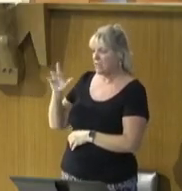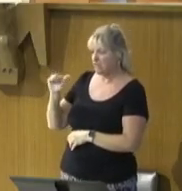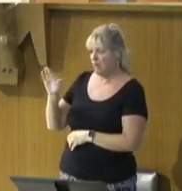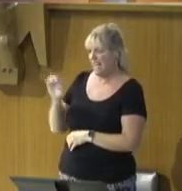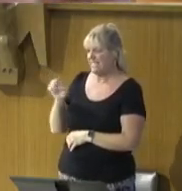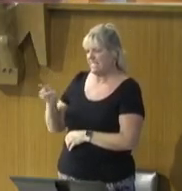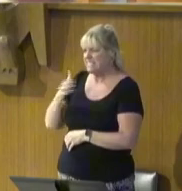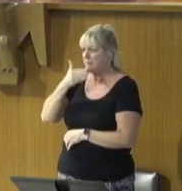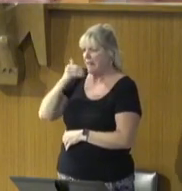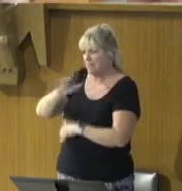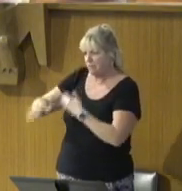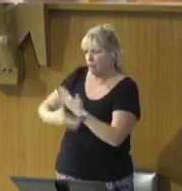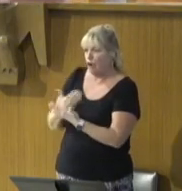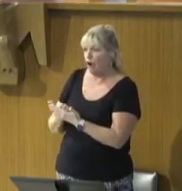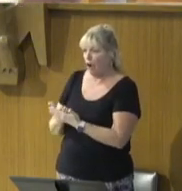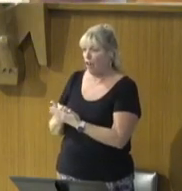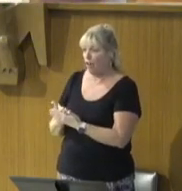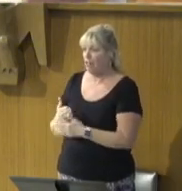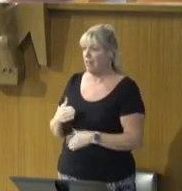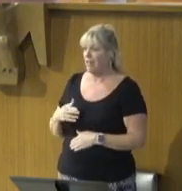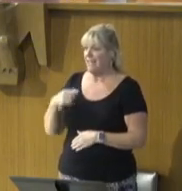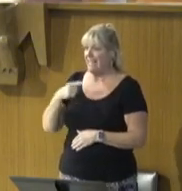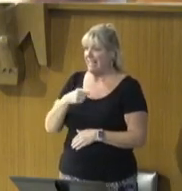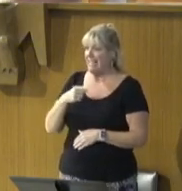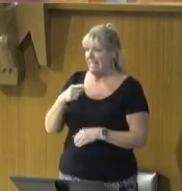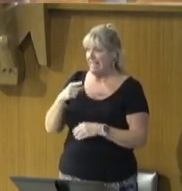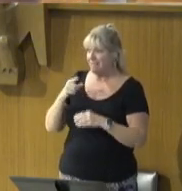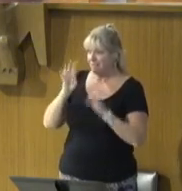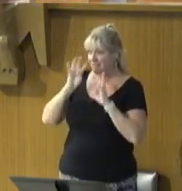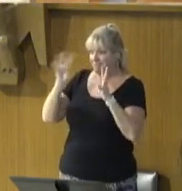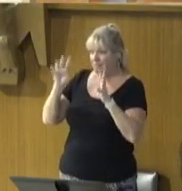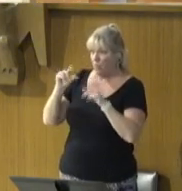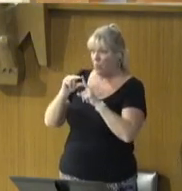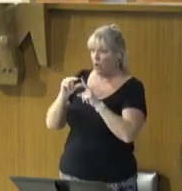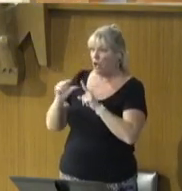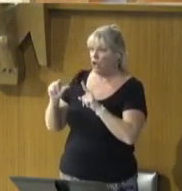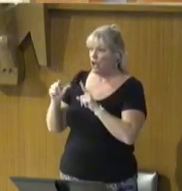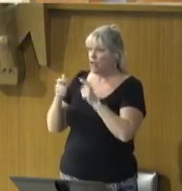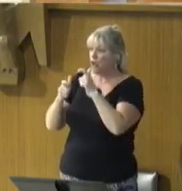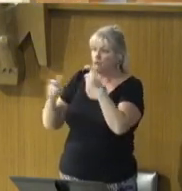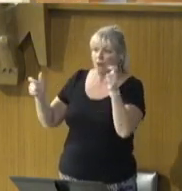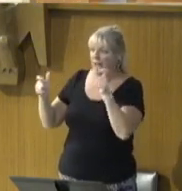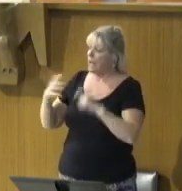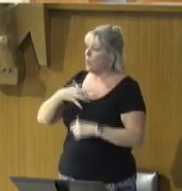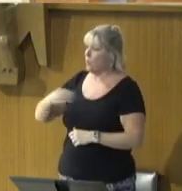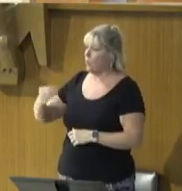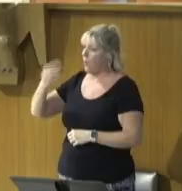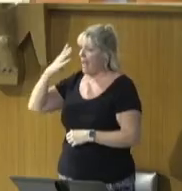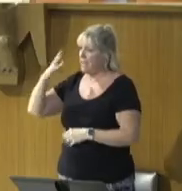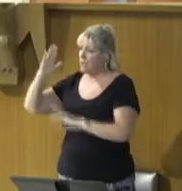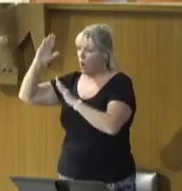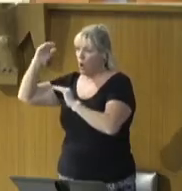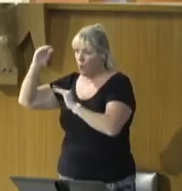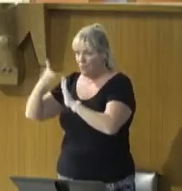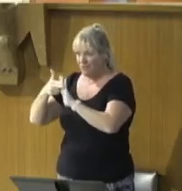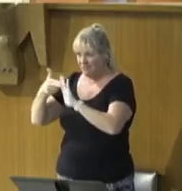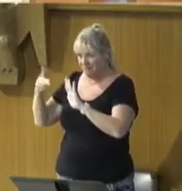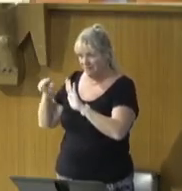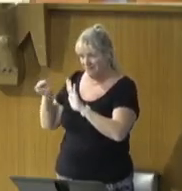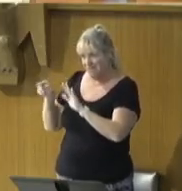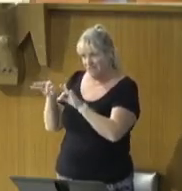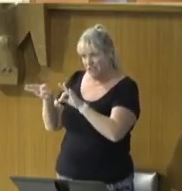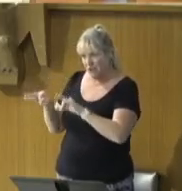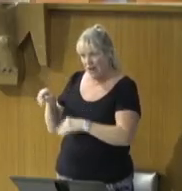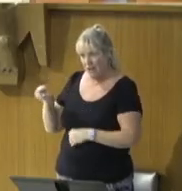He even coined the term the great white hope to describe Jeffries. The goal of the